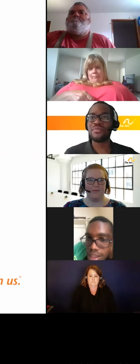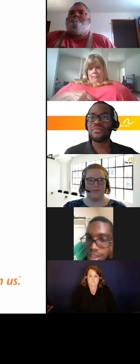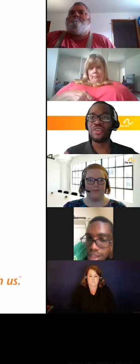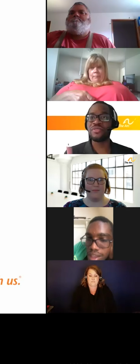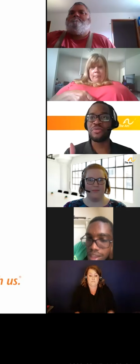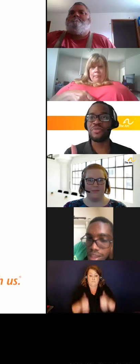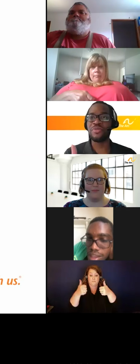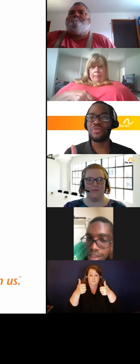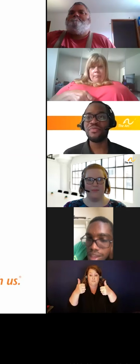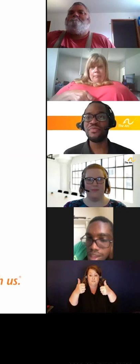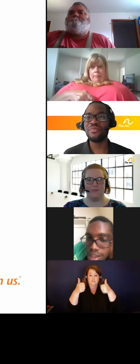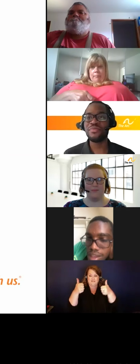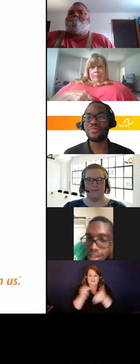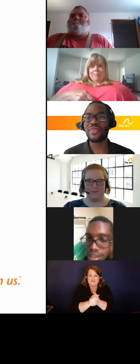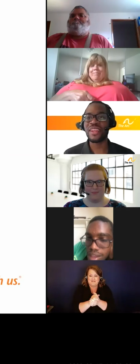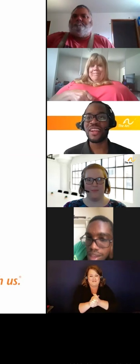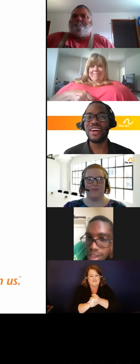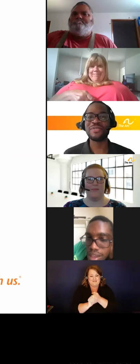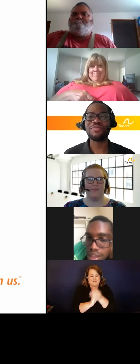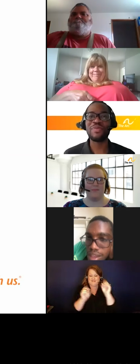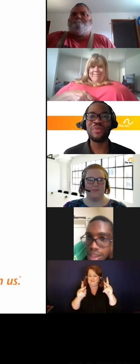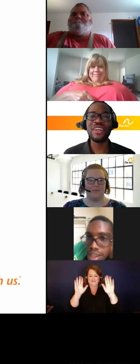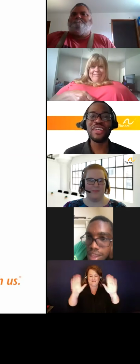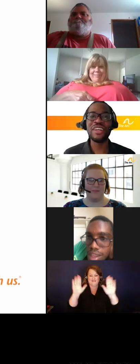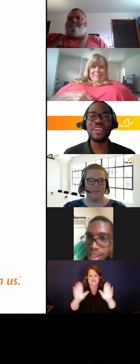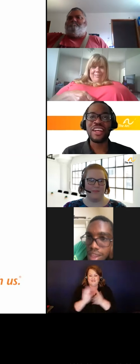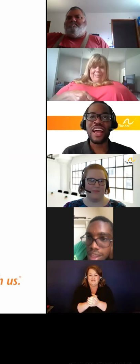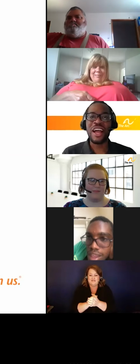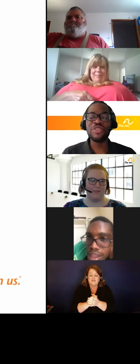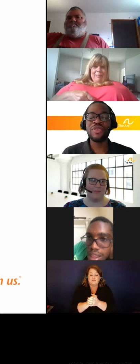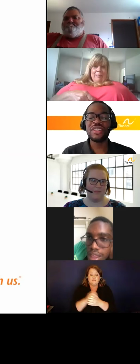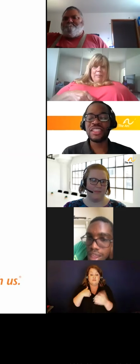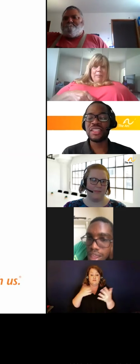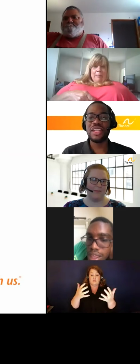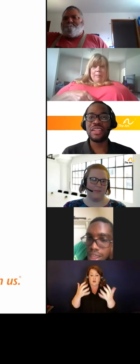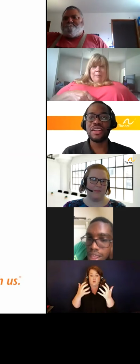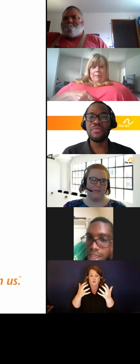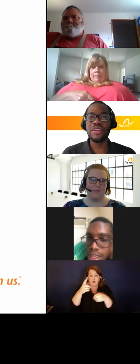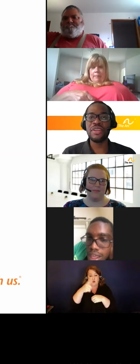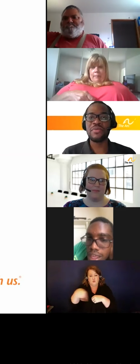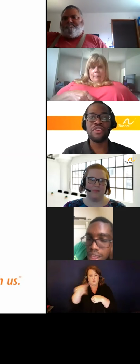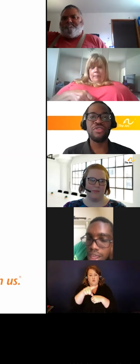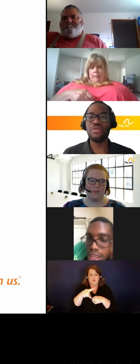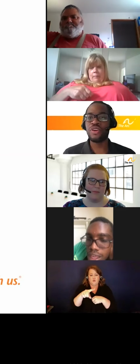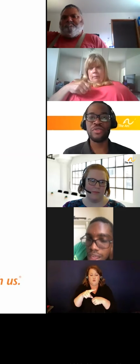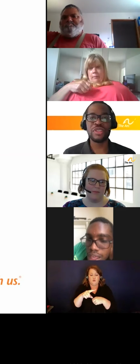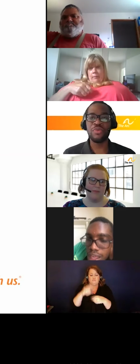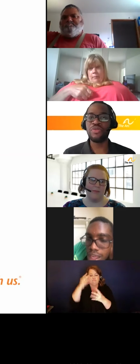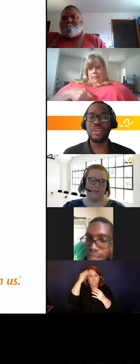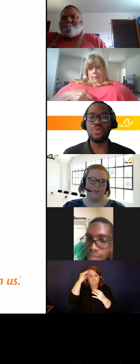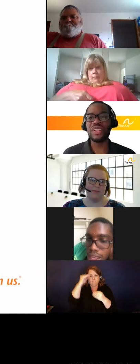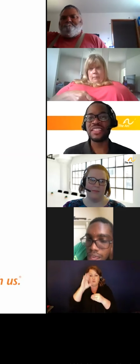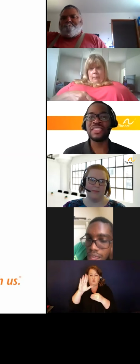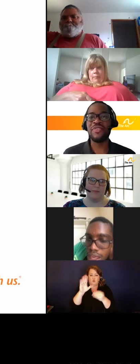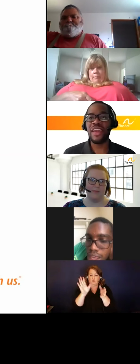Are we good? Are we good to go? Awesome. Well, I want you all just to tell me in your own words and what do you